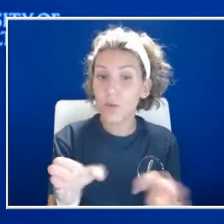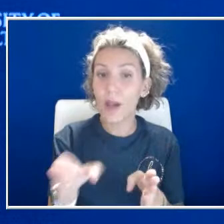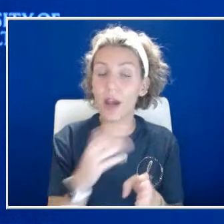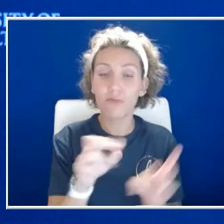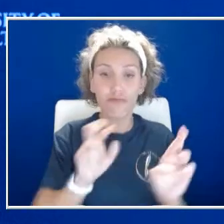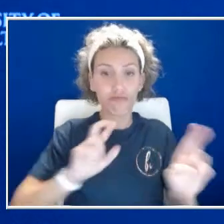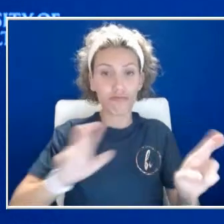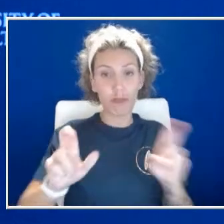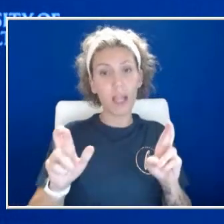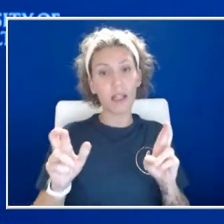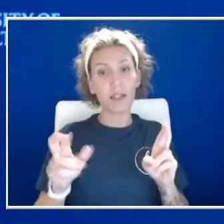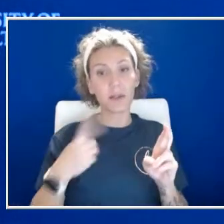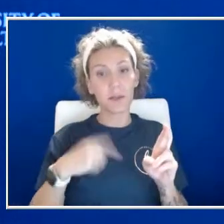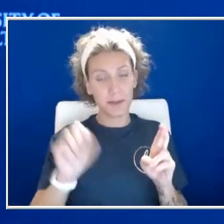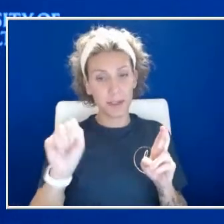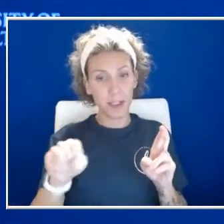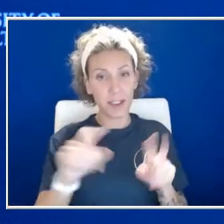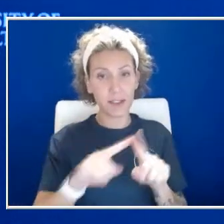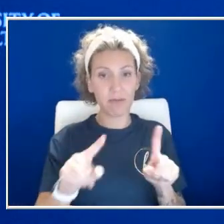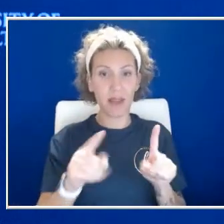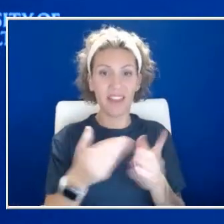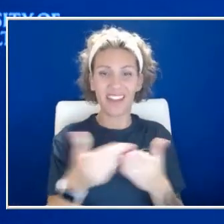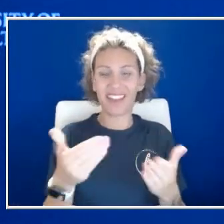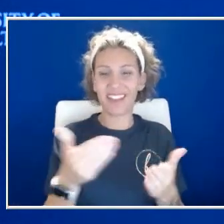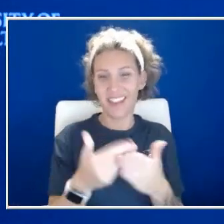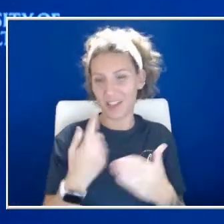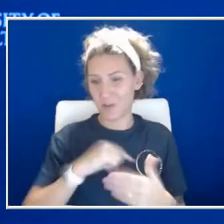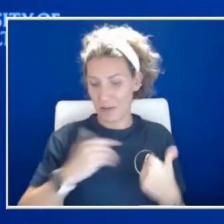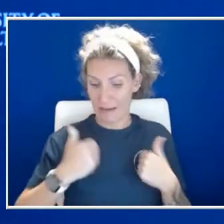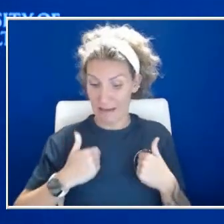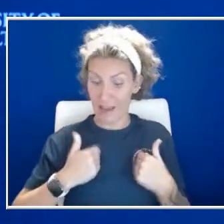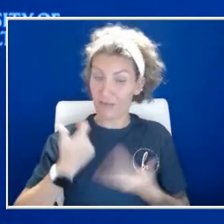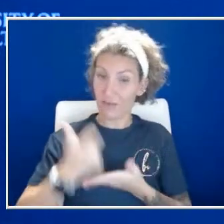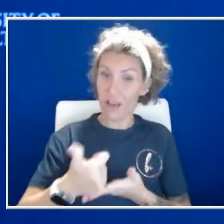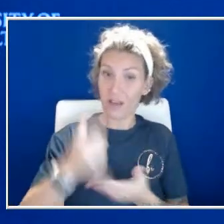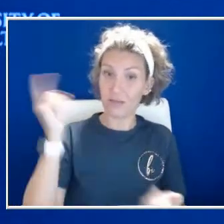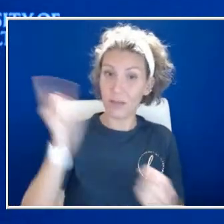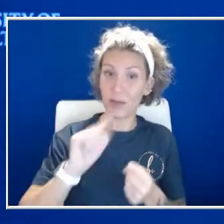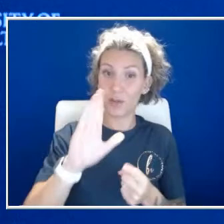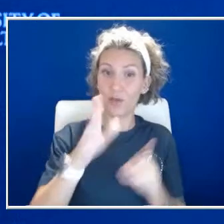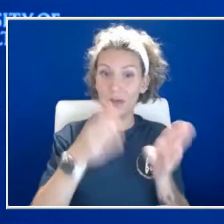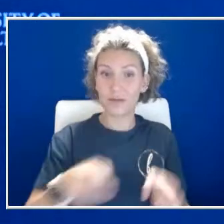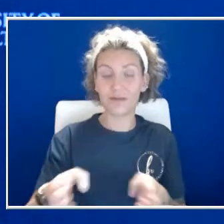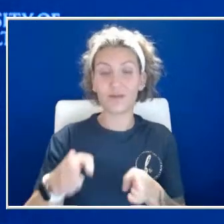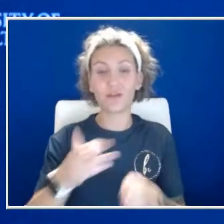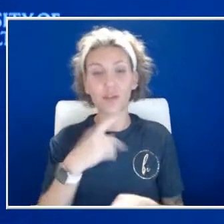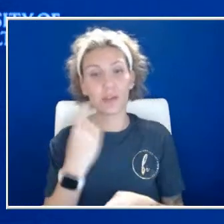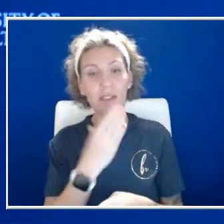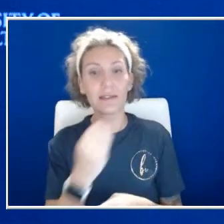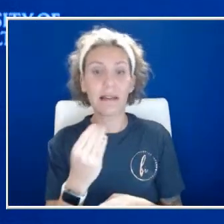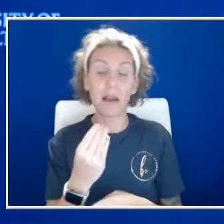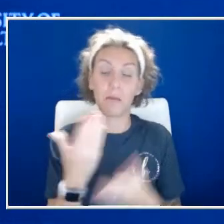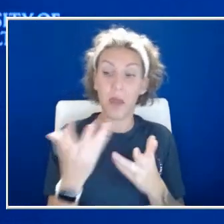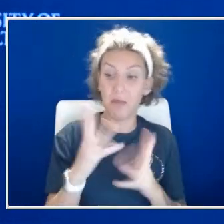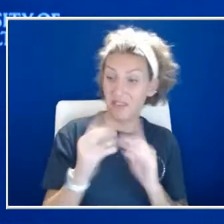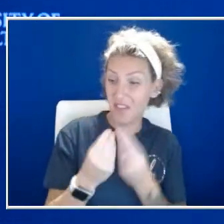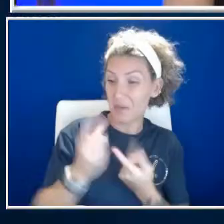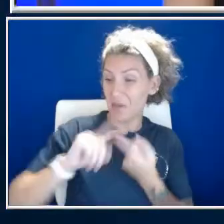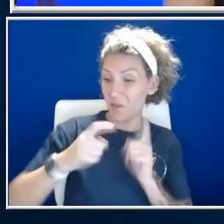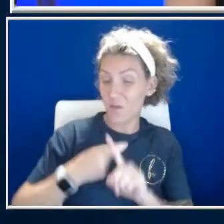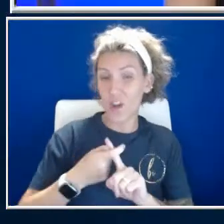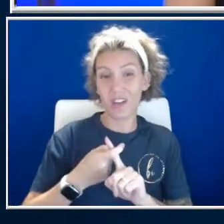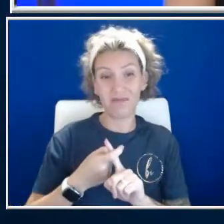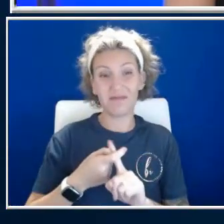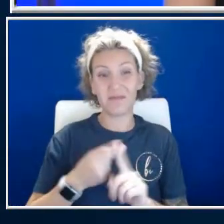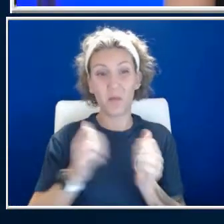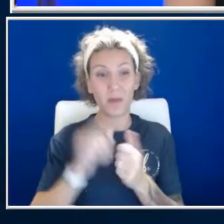but we also have these things at our disposal to help reduce your individual risk or one of your loved ones' individual risk of severe disease as well. Great